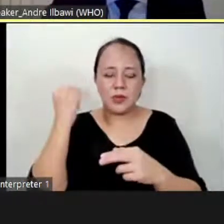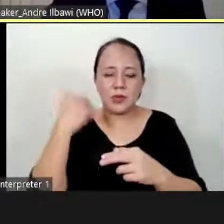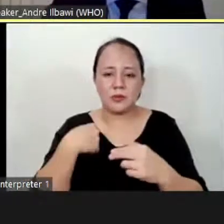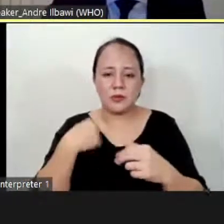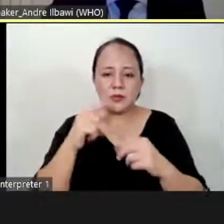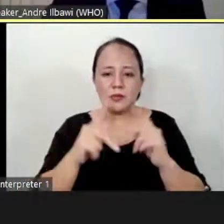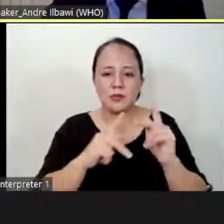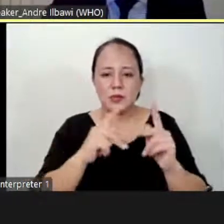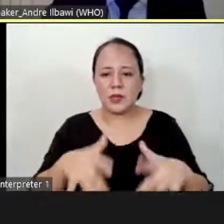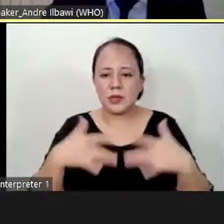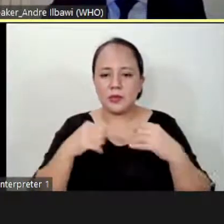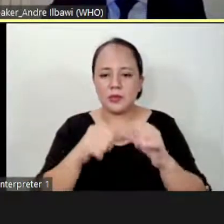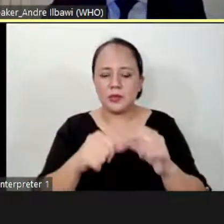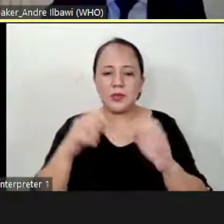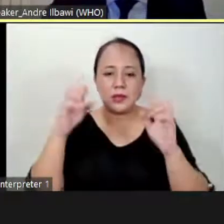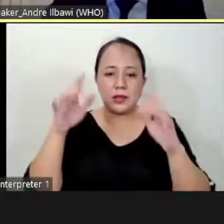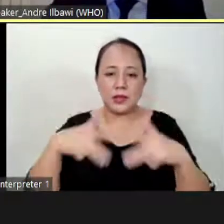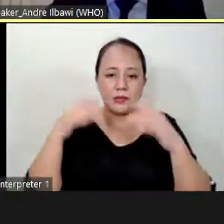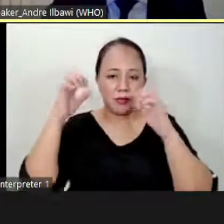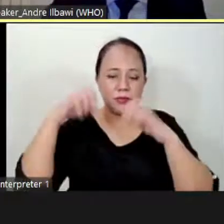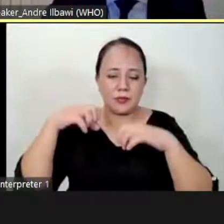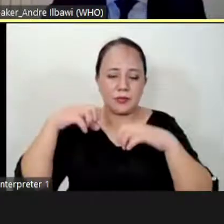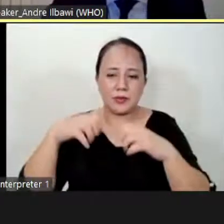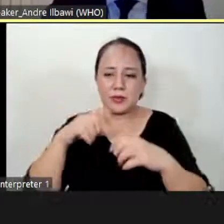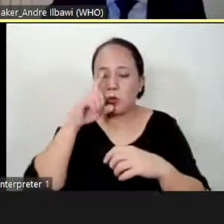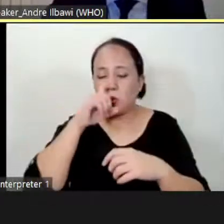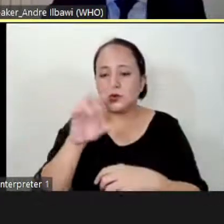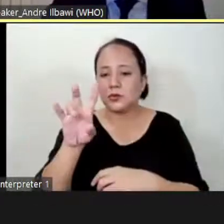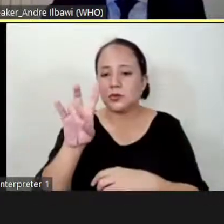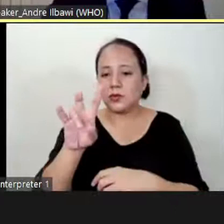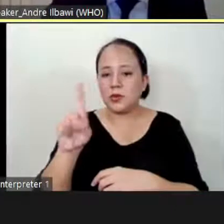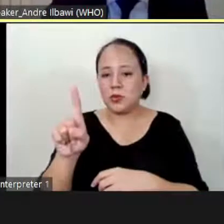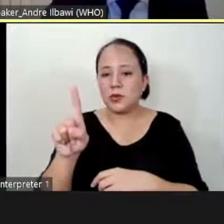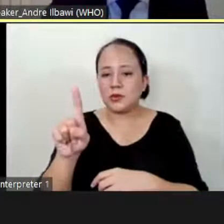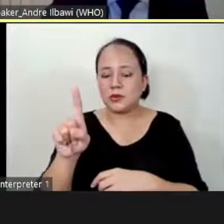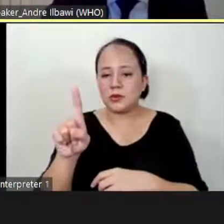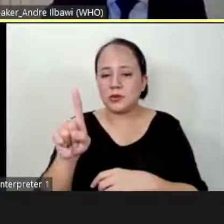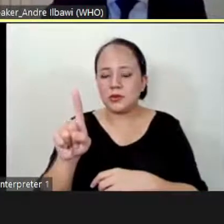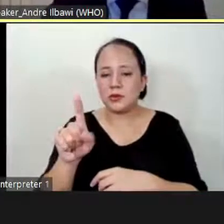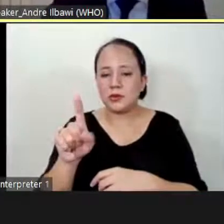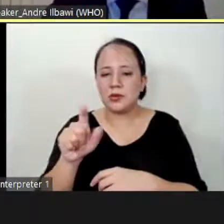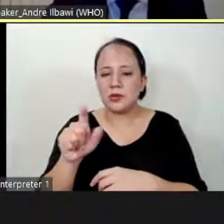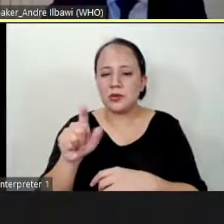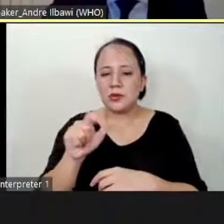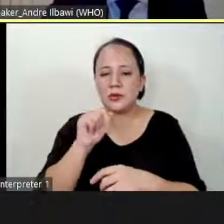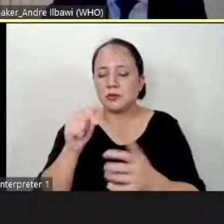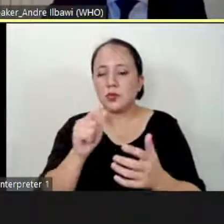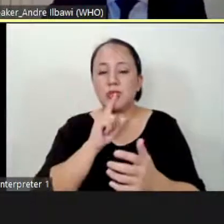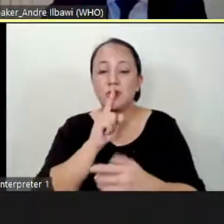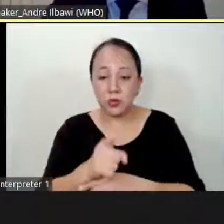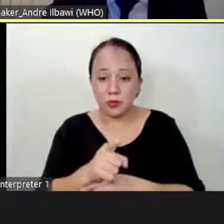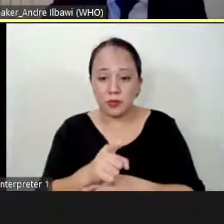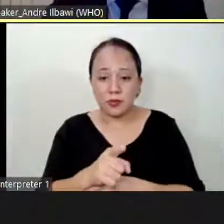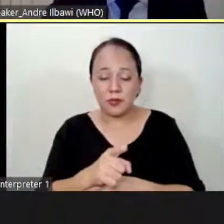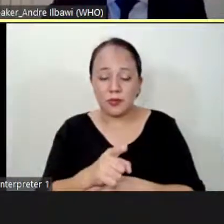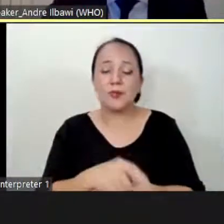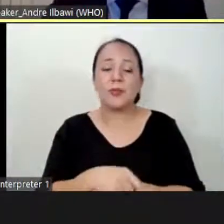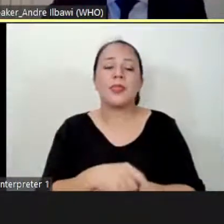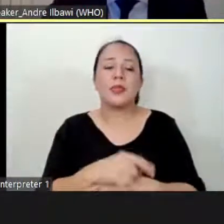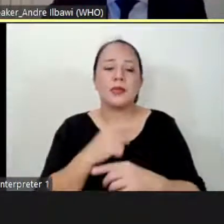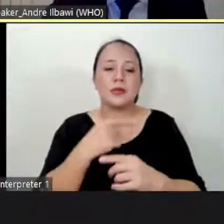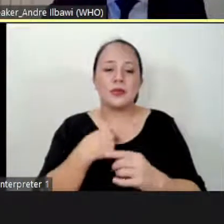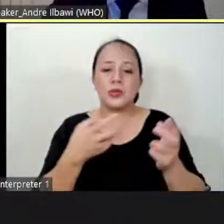longer, life expectancy of 71 years. But that doesn't escape the reality that this will cause